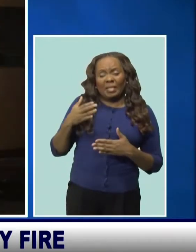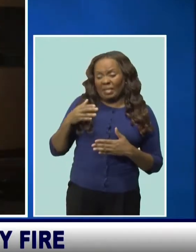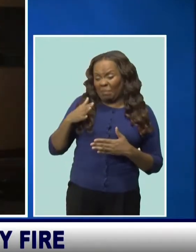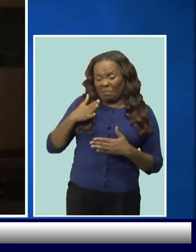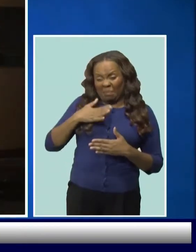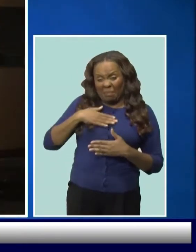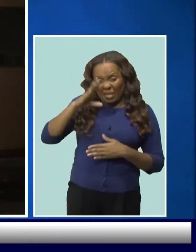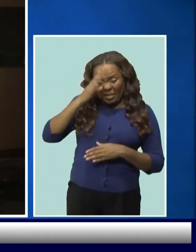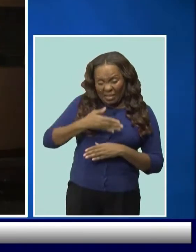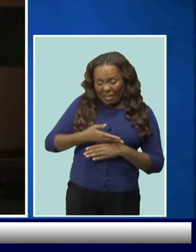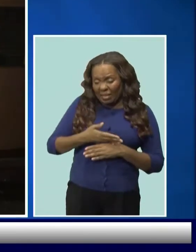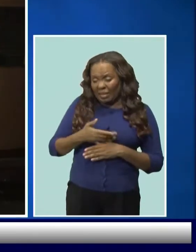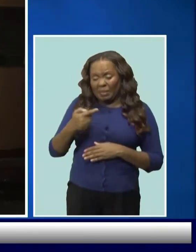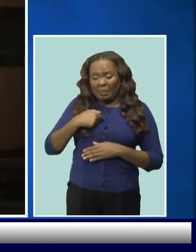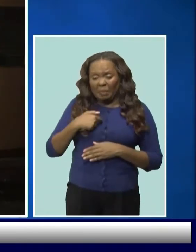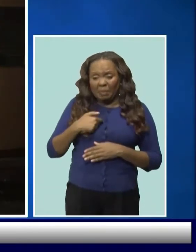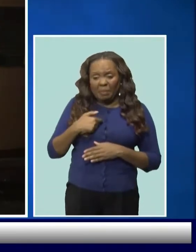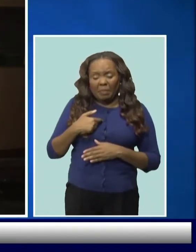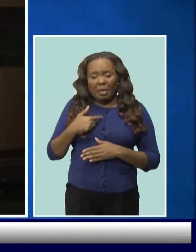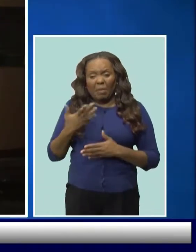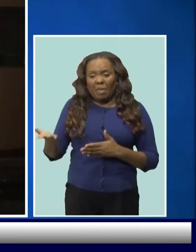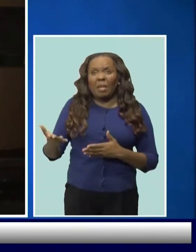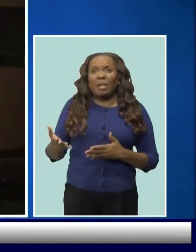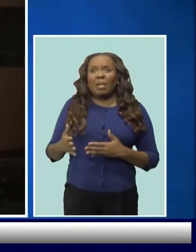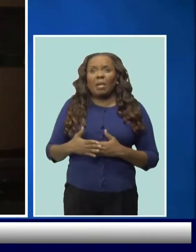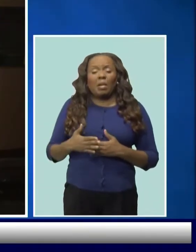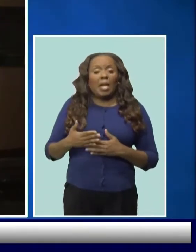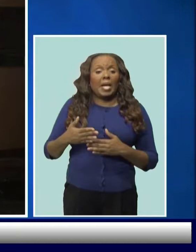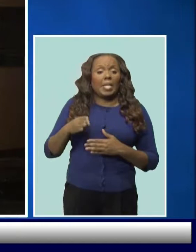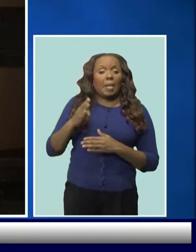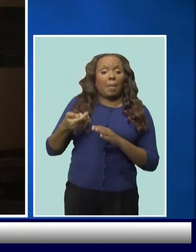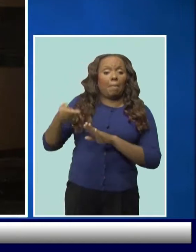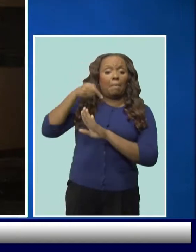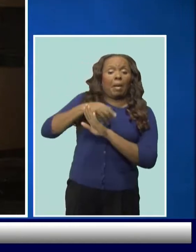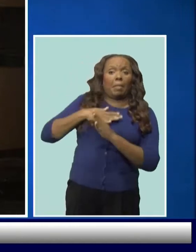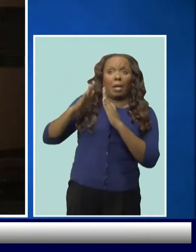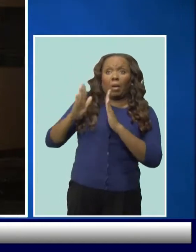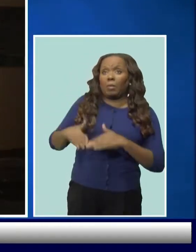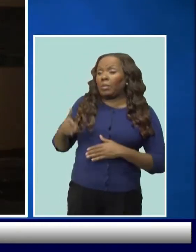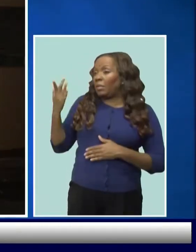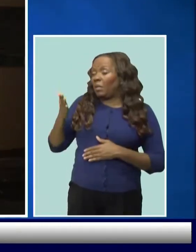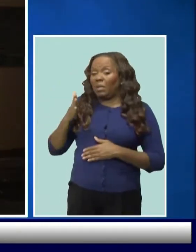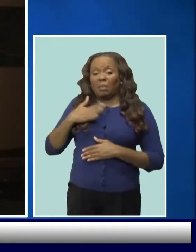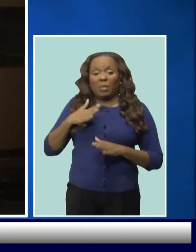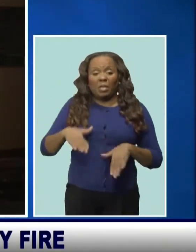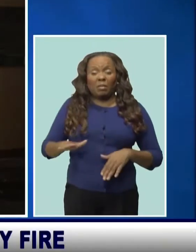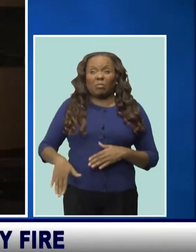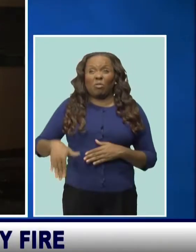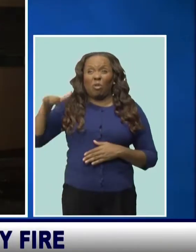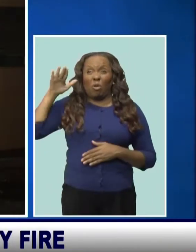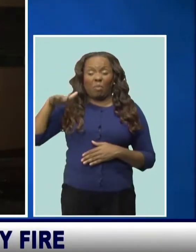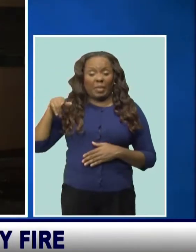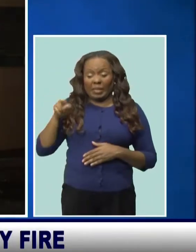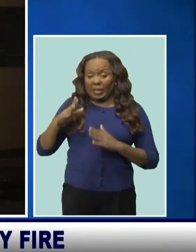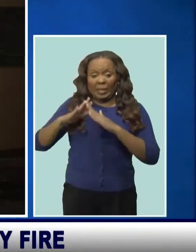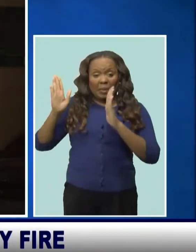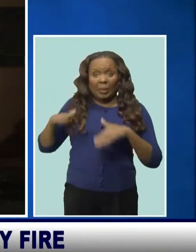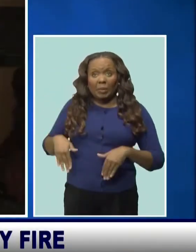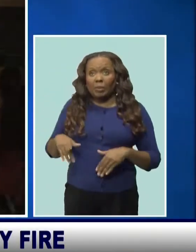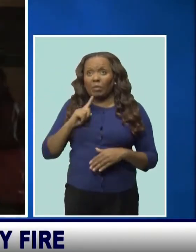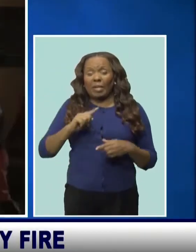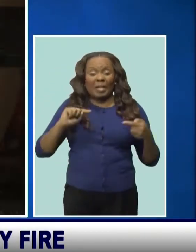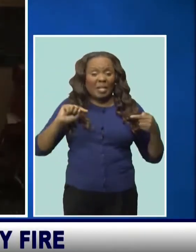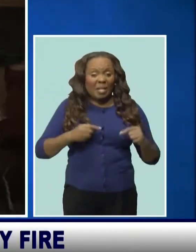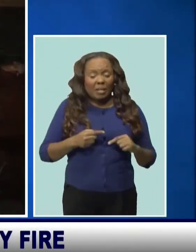My children raised up there and everything, and to lose part of it like that is a real hurtful thing to me, as well as the neighbors.